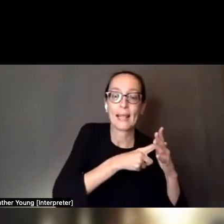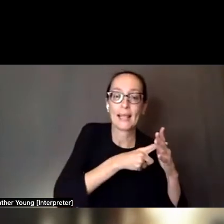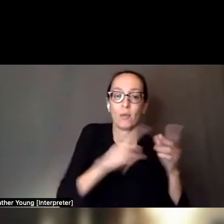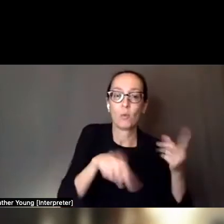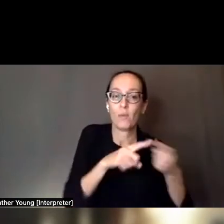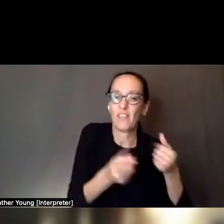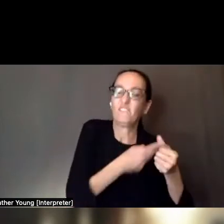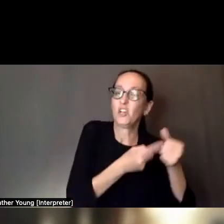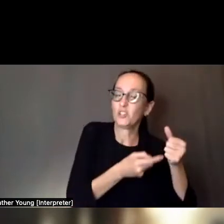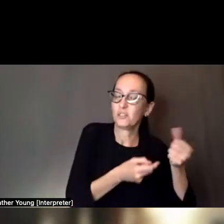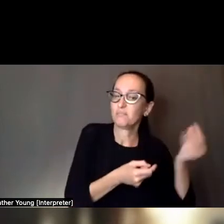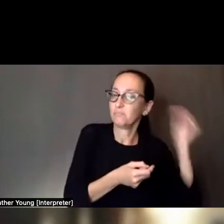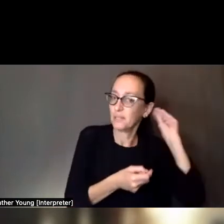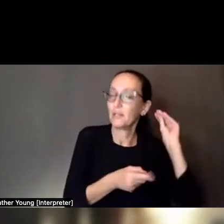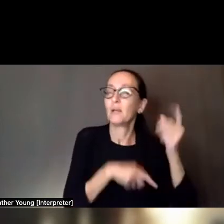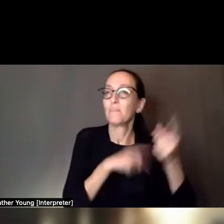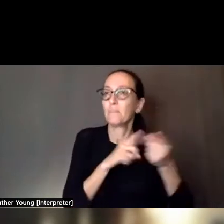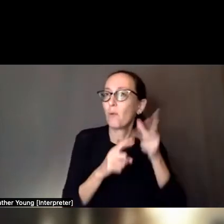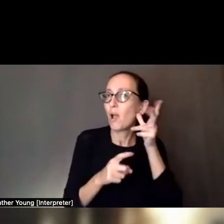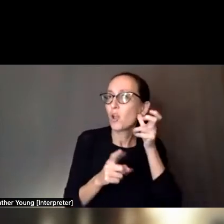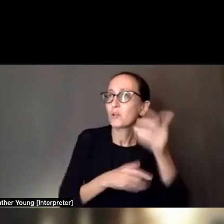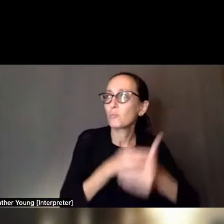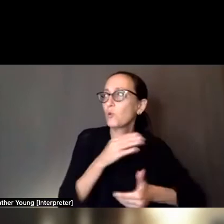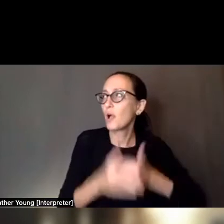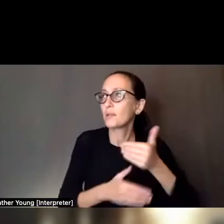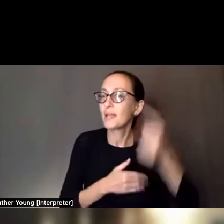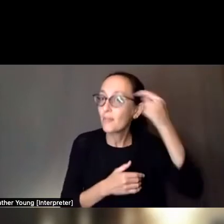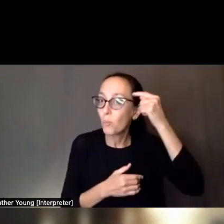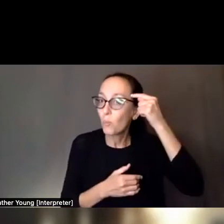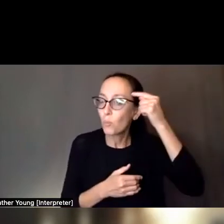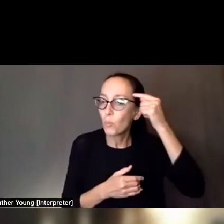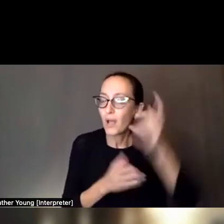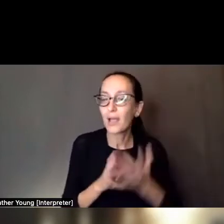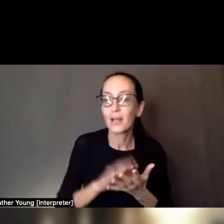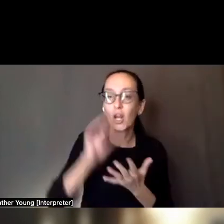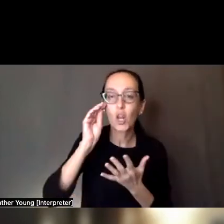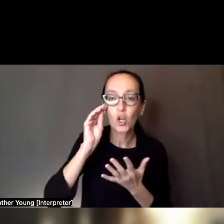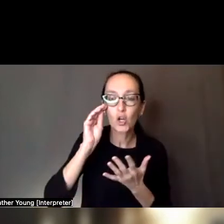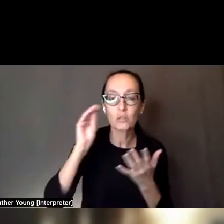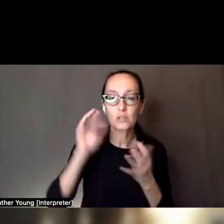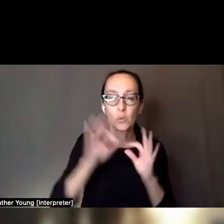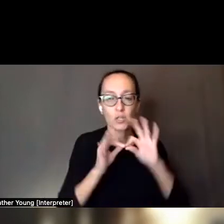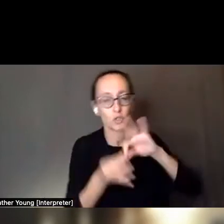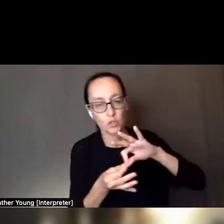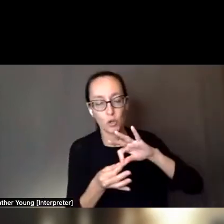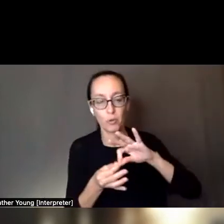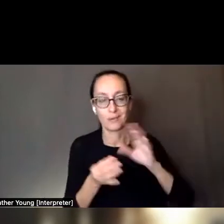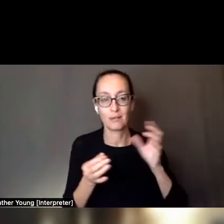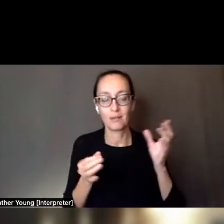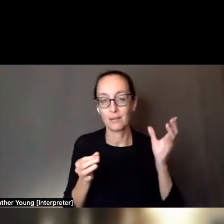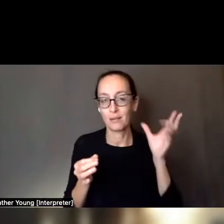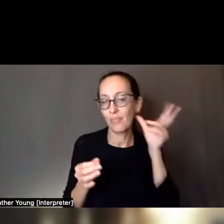again, as you learn to process that sound and your brain learns to interpret that signal, it becomes